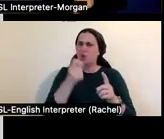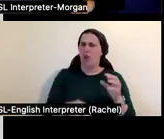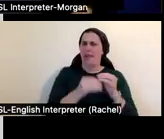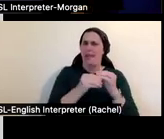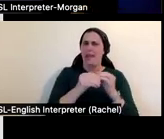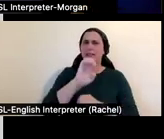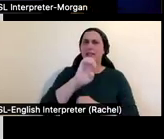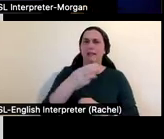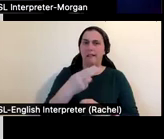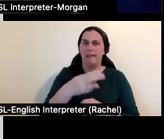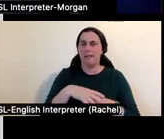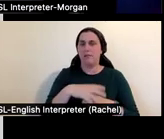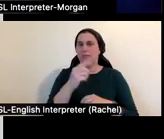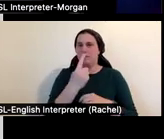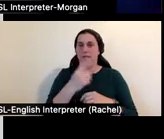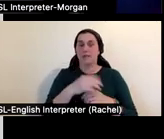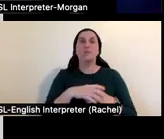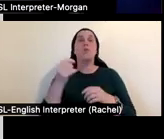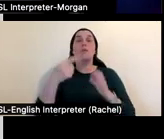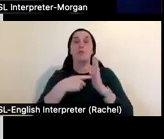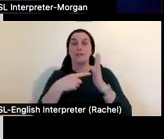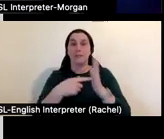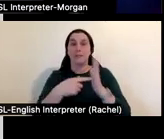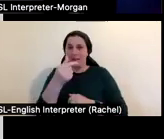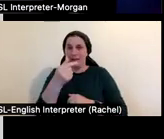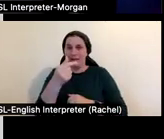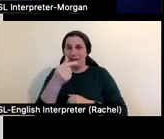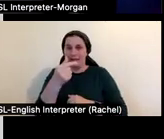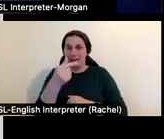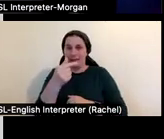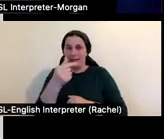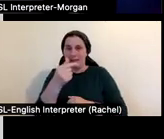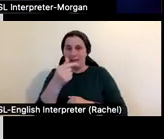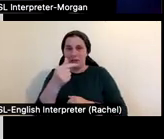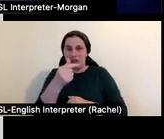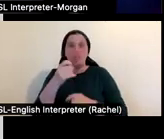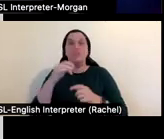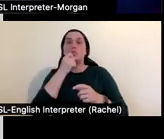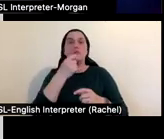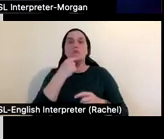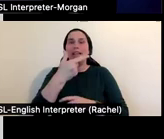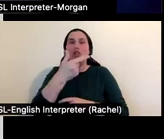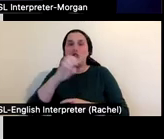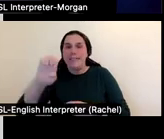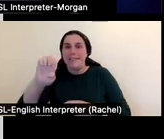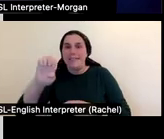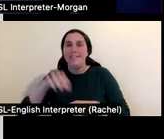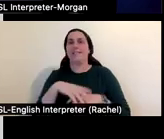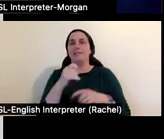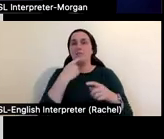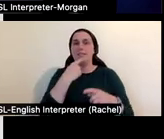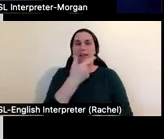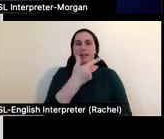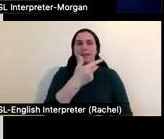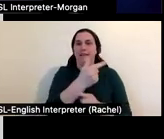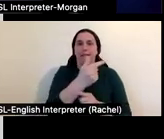I noticed like the girls saying, duh. Yeah. And I just think, English, Yeah. I would discourage that. So we would definitely